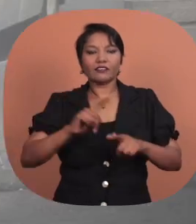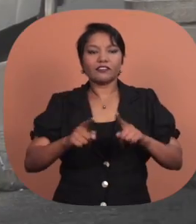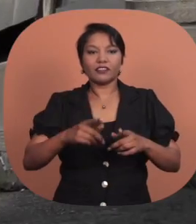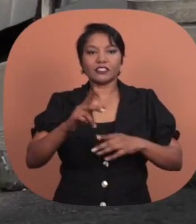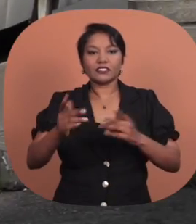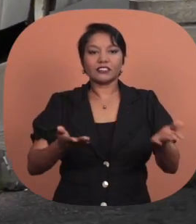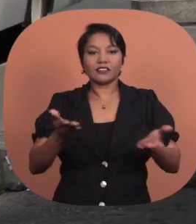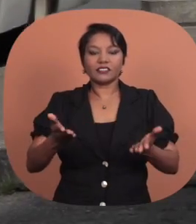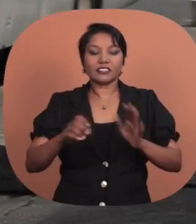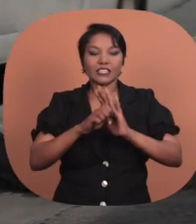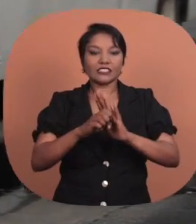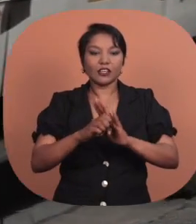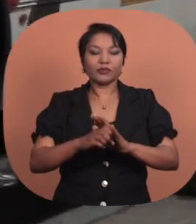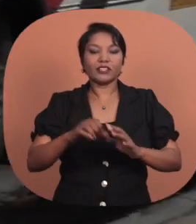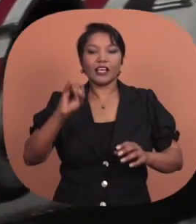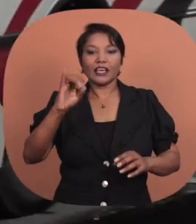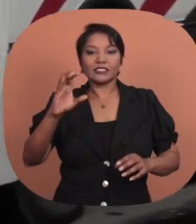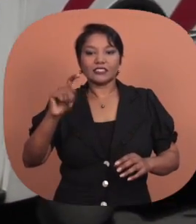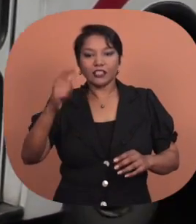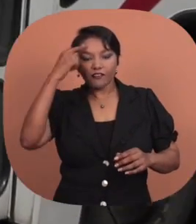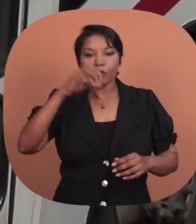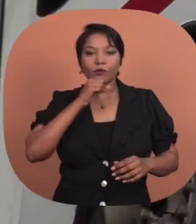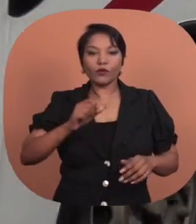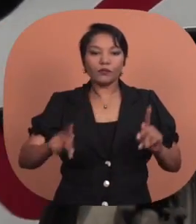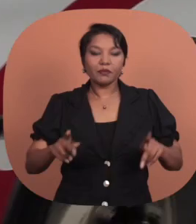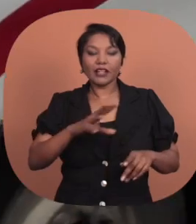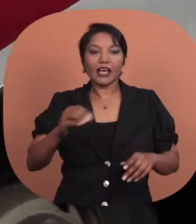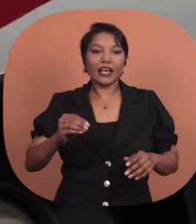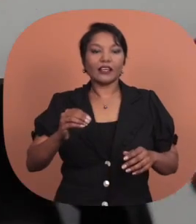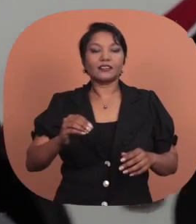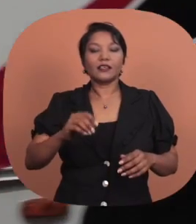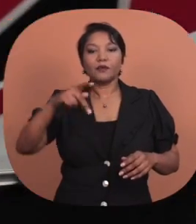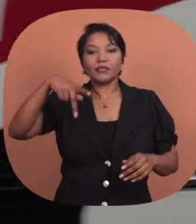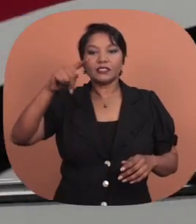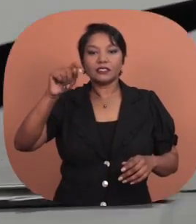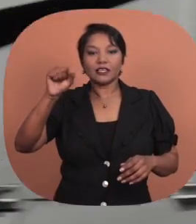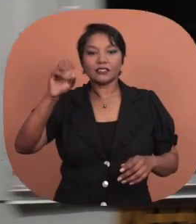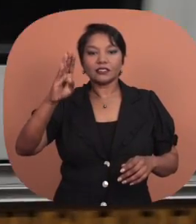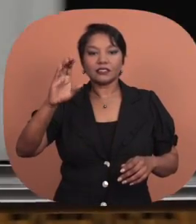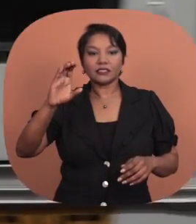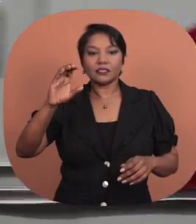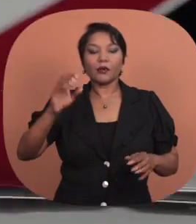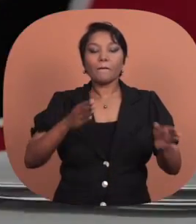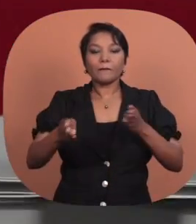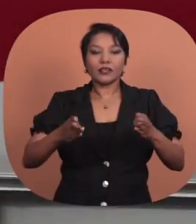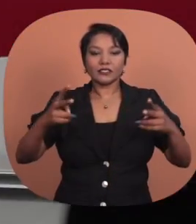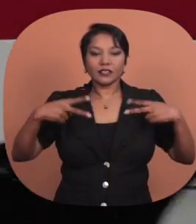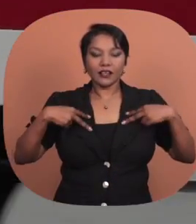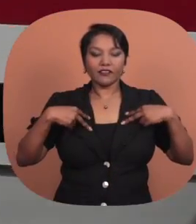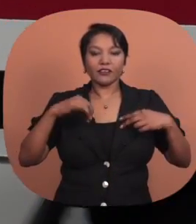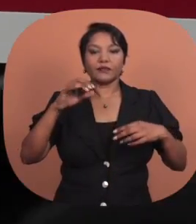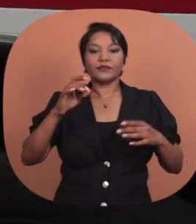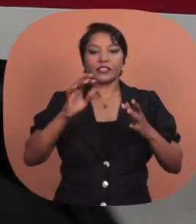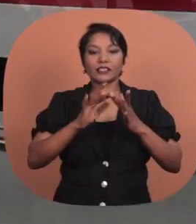ICT for Seniors Initiative, and the introduction of high-speed wireless internet on 13 PTSC buses. We have moved a number